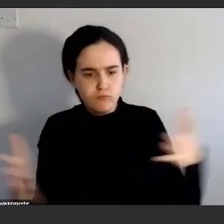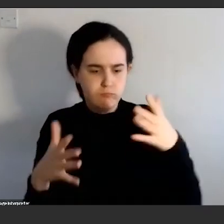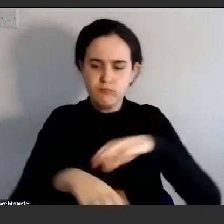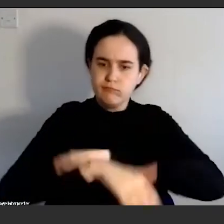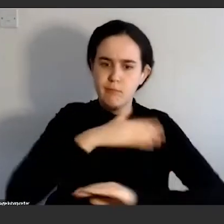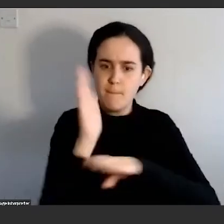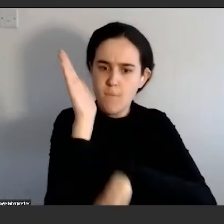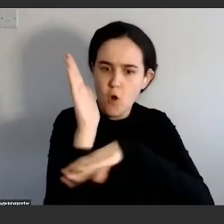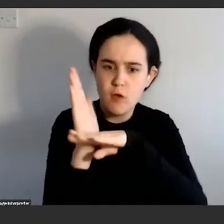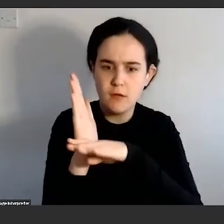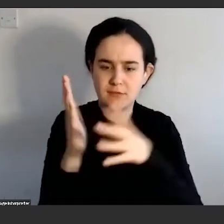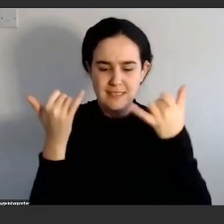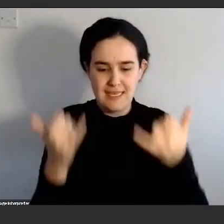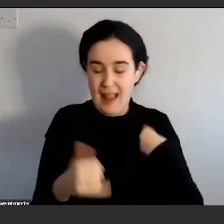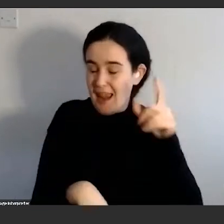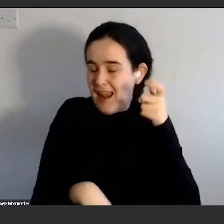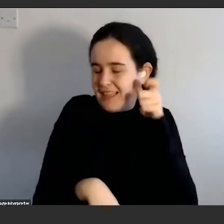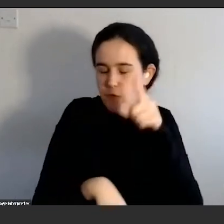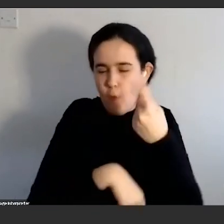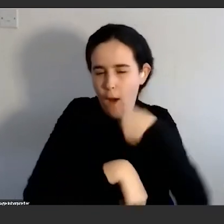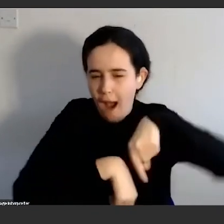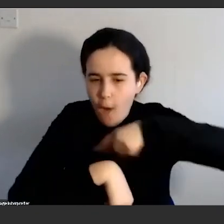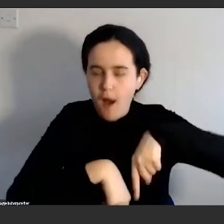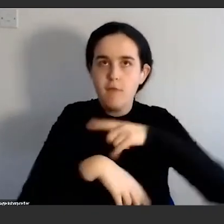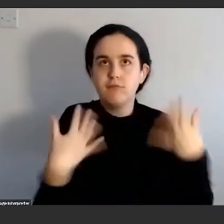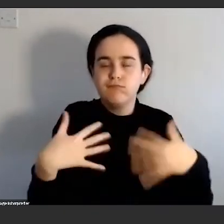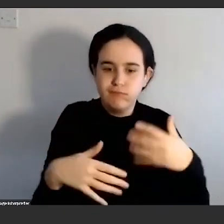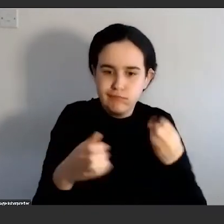Tell everybody who you are and what you do.